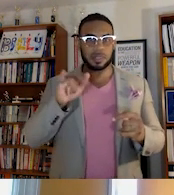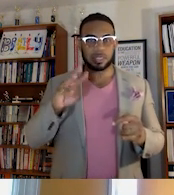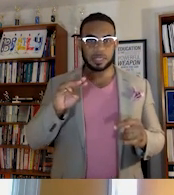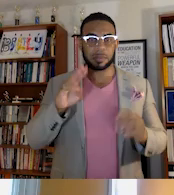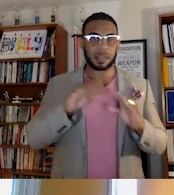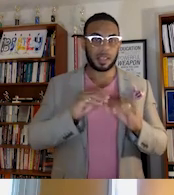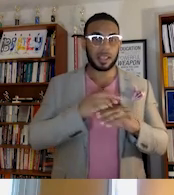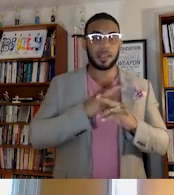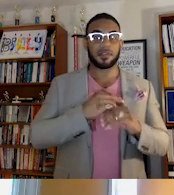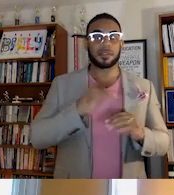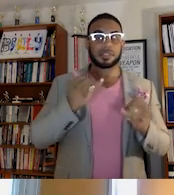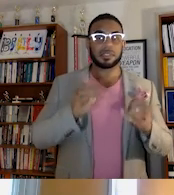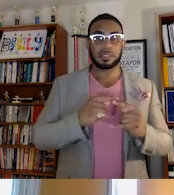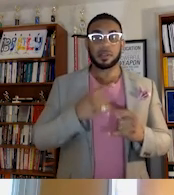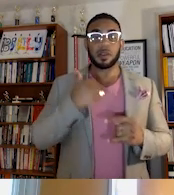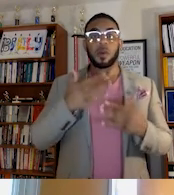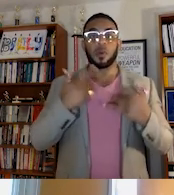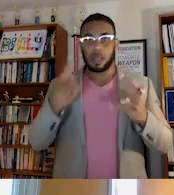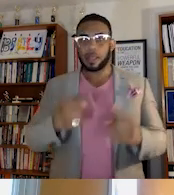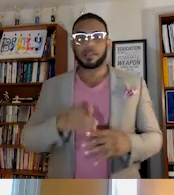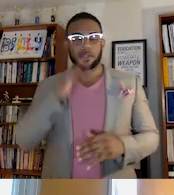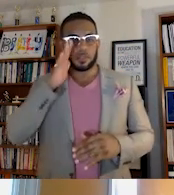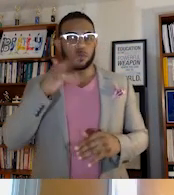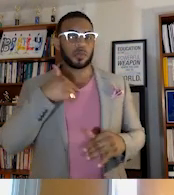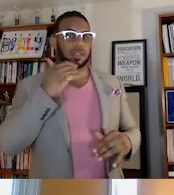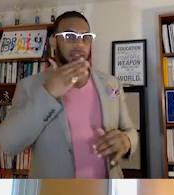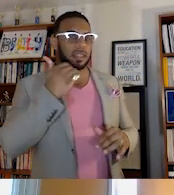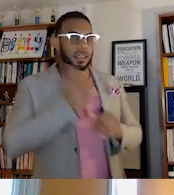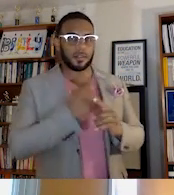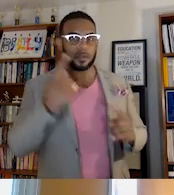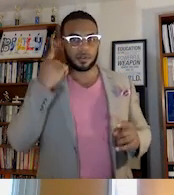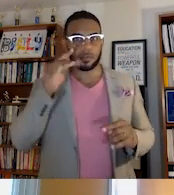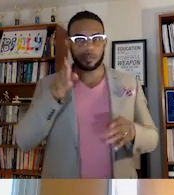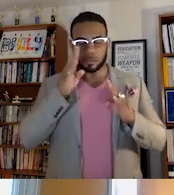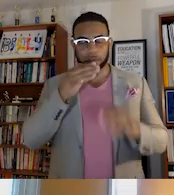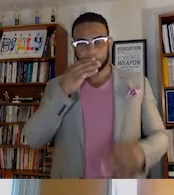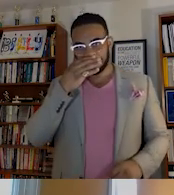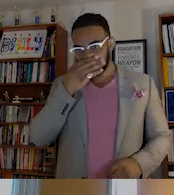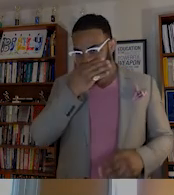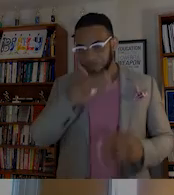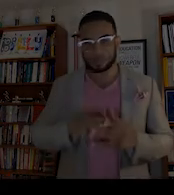the Juneteenth conference team, as to what's coming up in the future. So we thank everybody for tuning in.